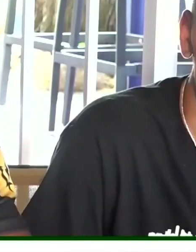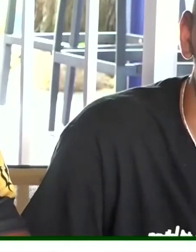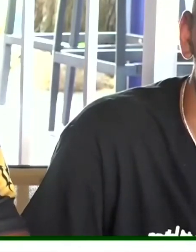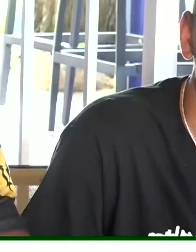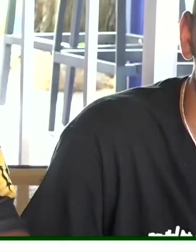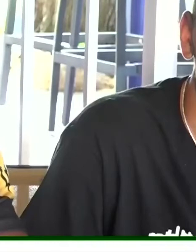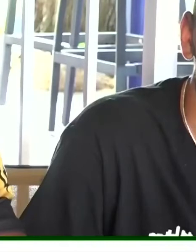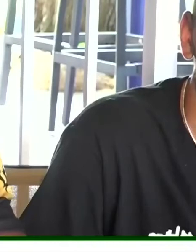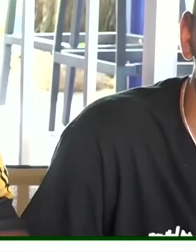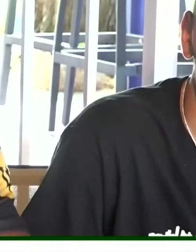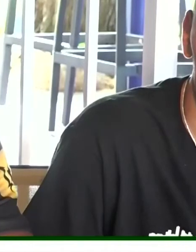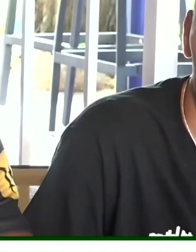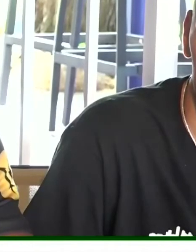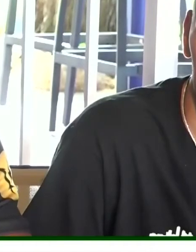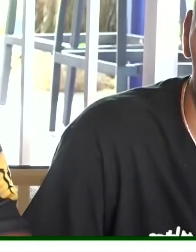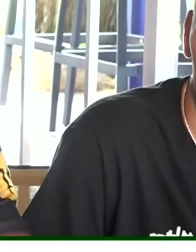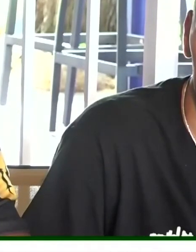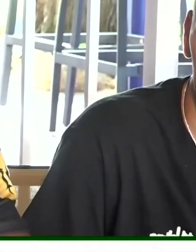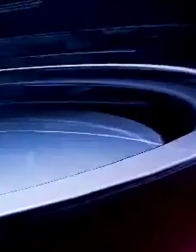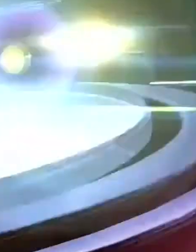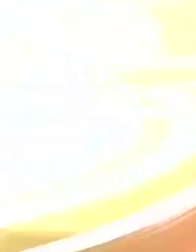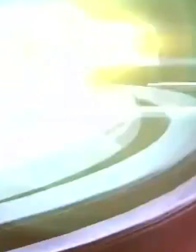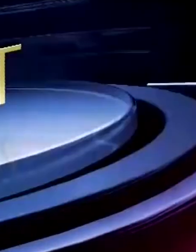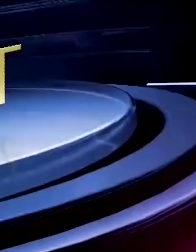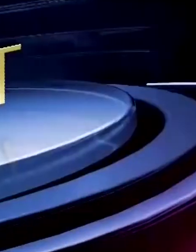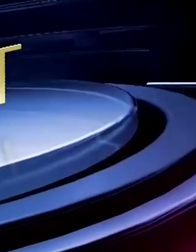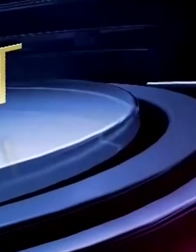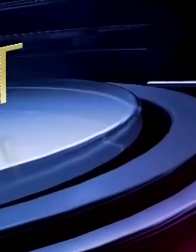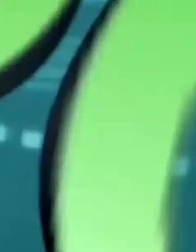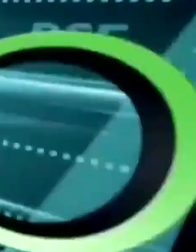BTMI to create that type of diversification.